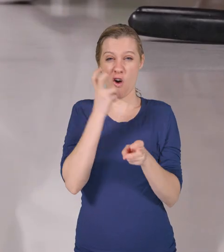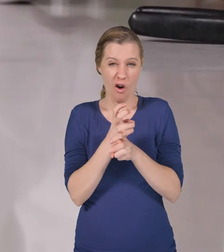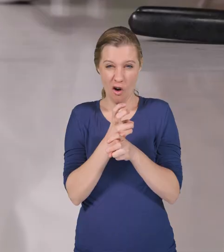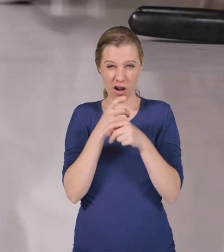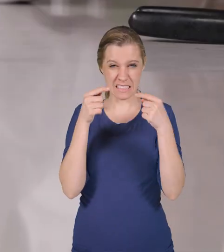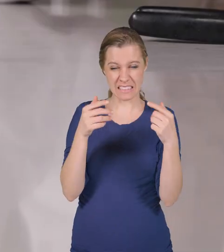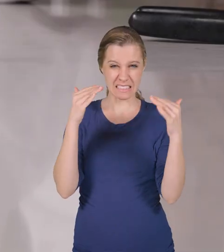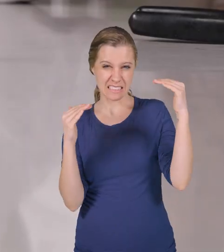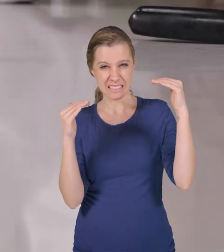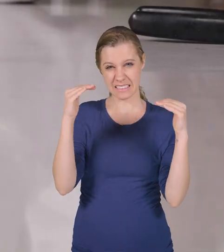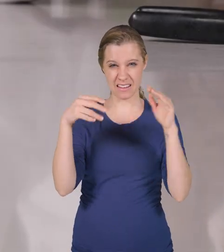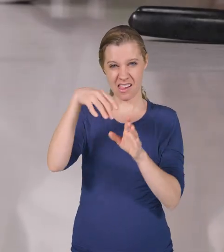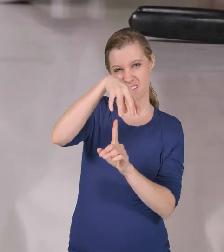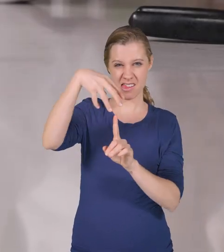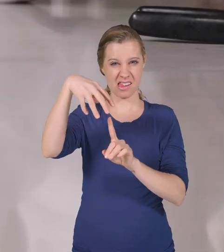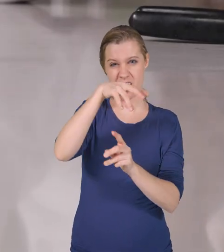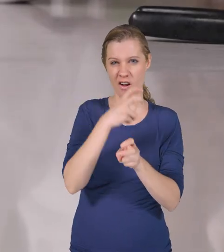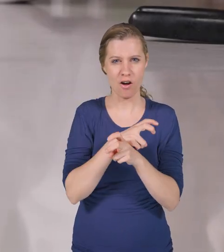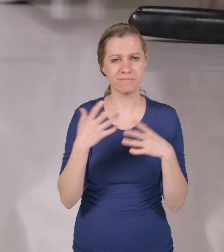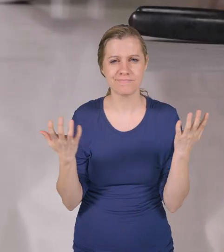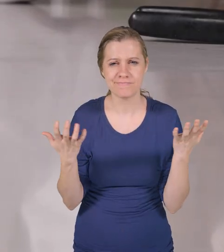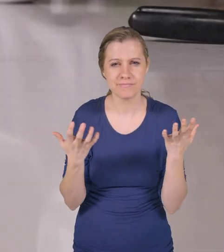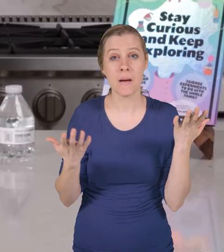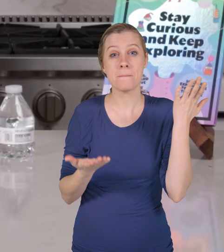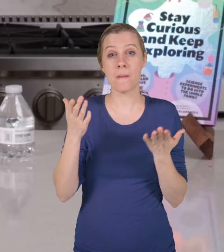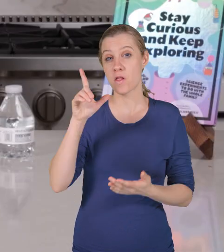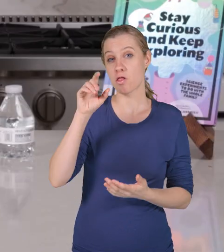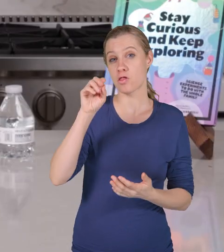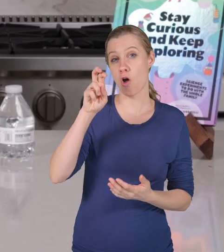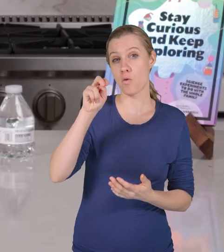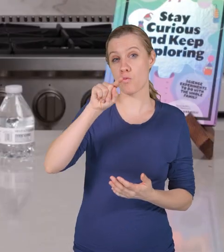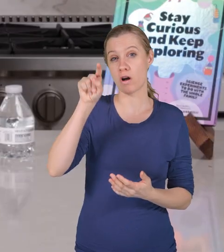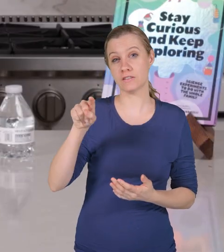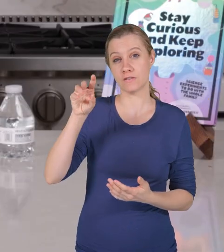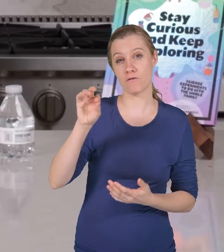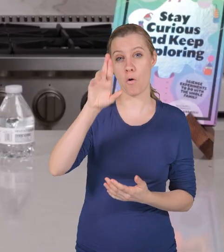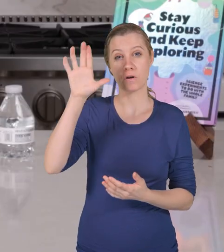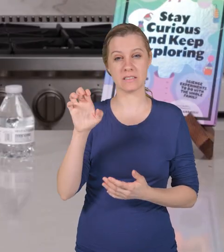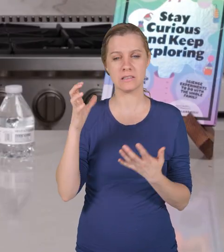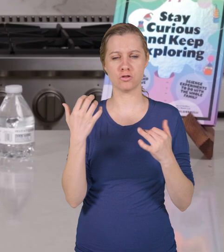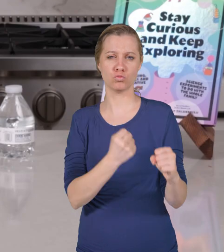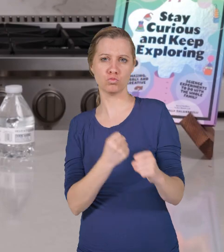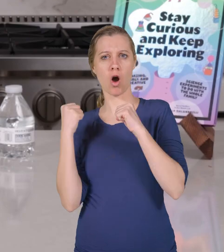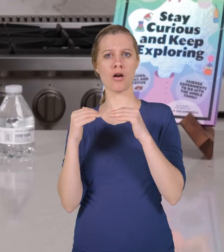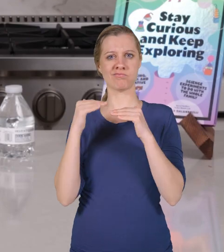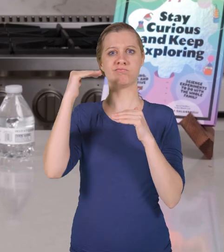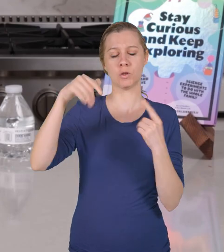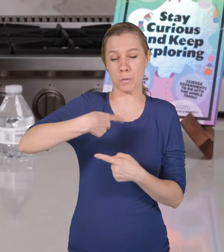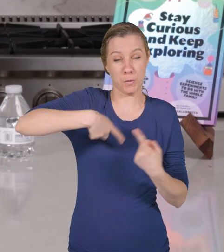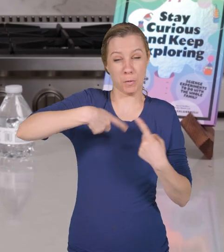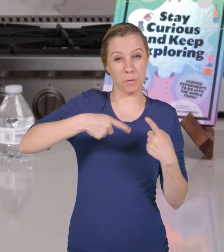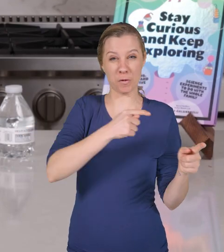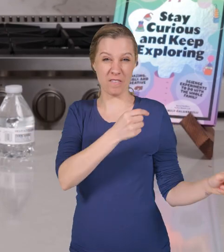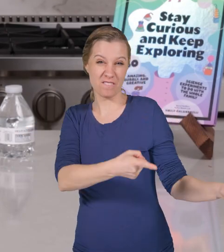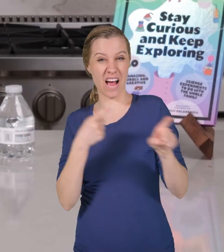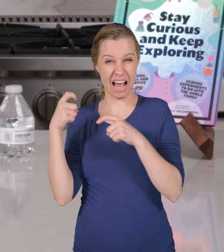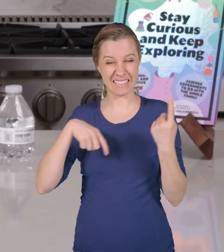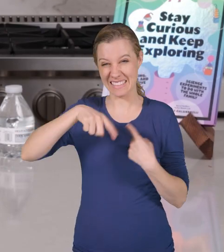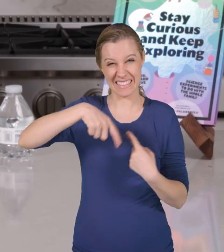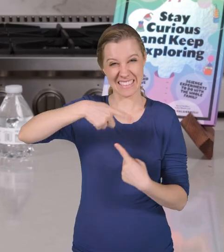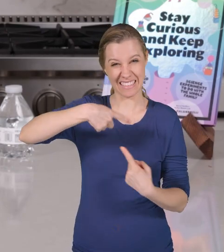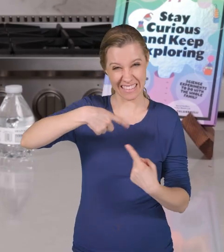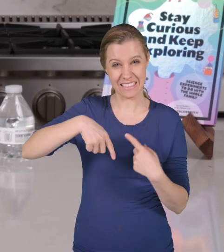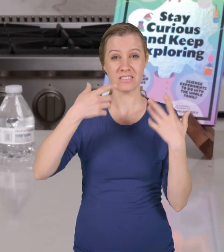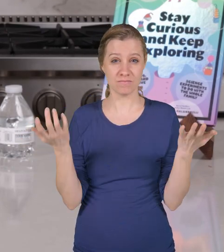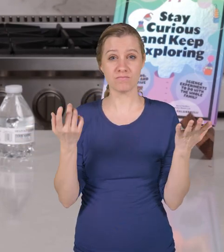hard time balancing it, what might be happening is that your Lorentz force is too strong. It's spinning it too